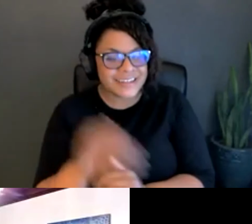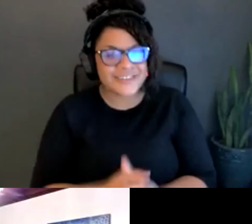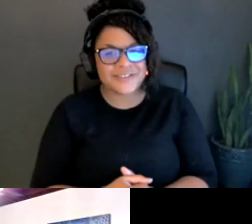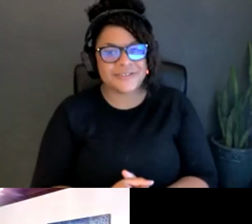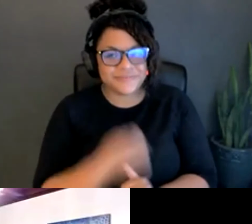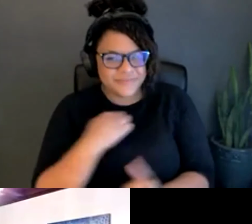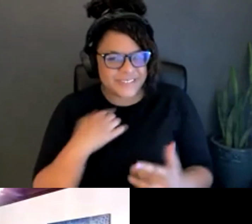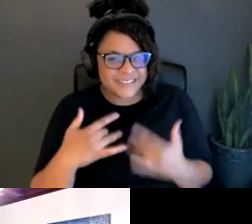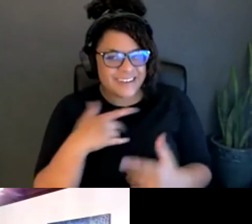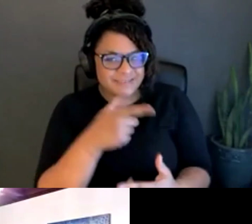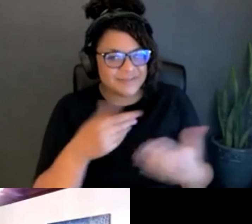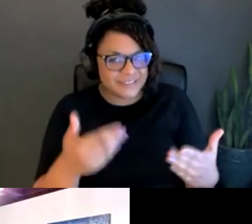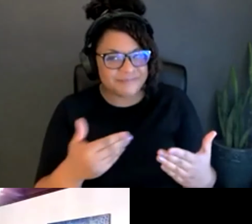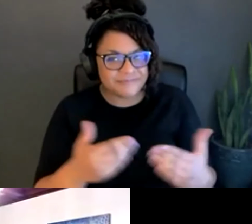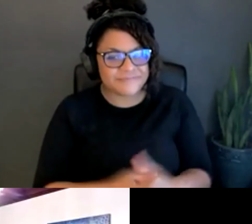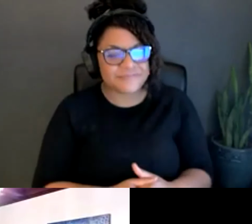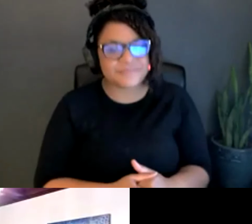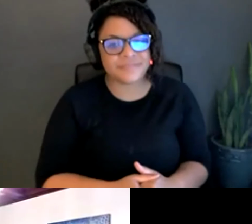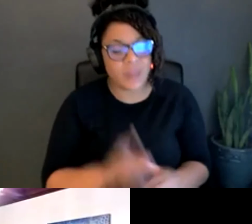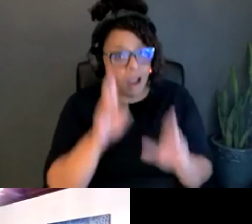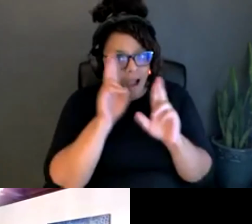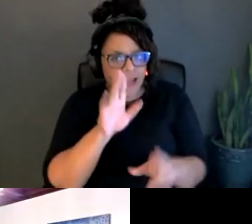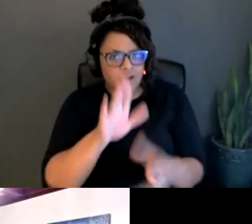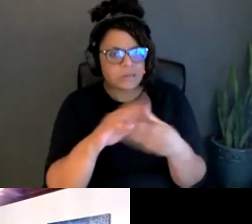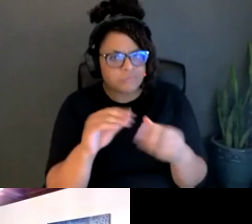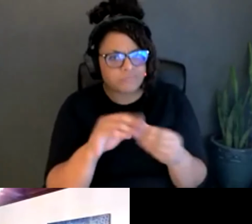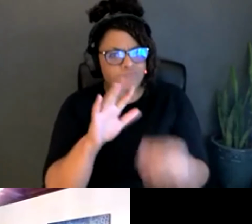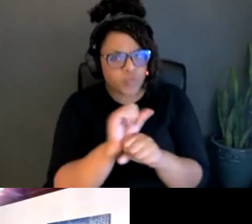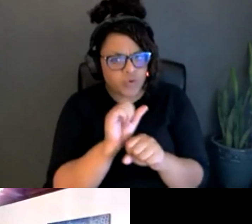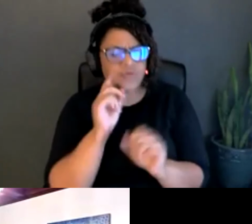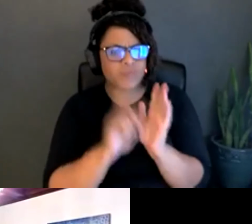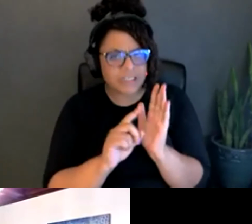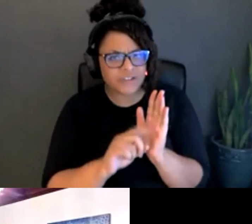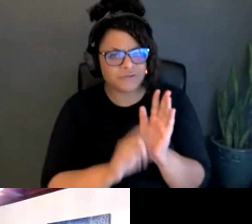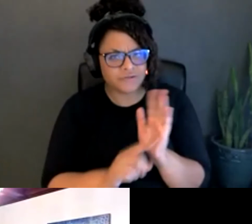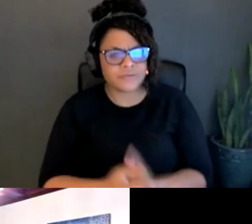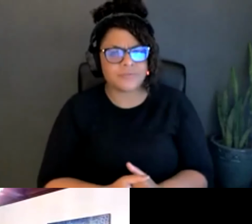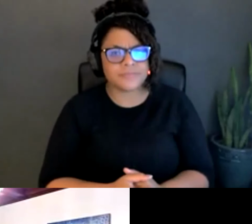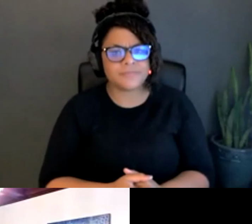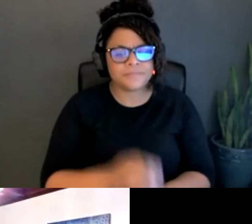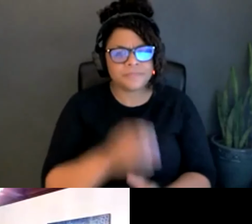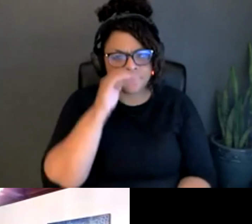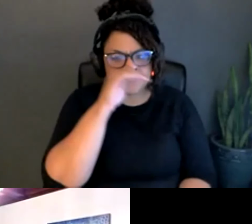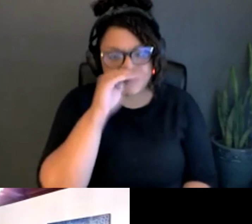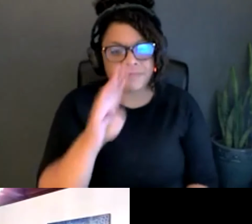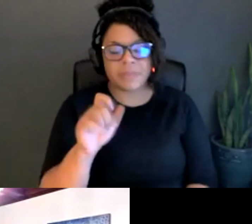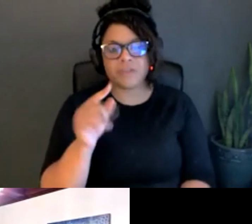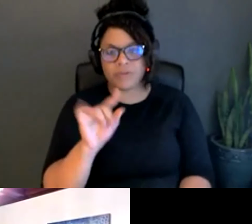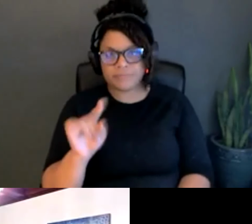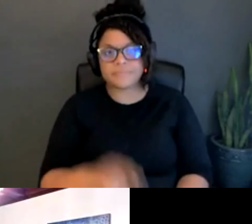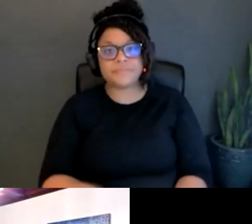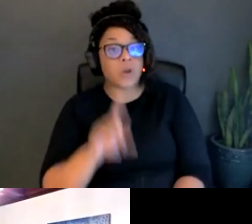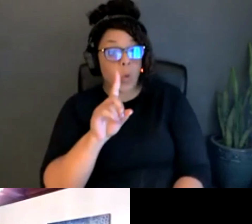so excited to have you and honored for you to share all of your work and research in this field and work. I do have one question